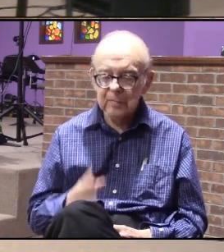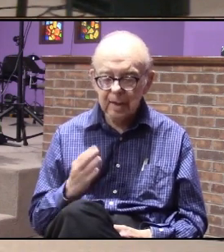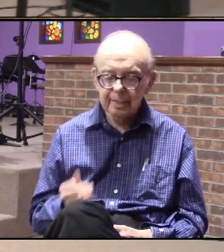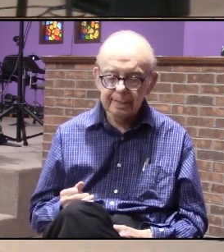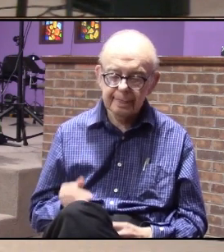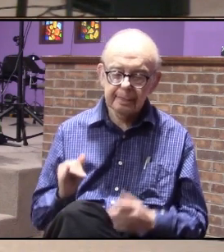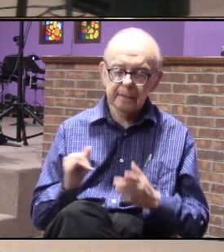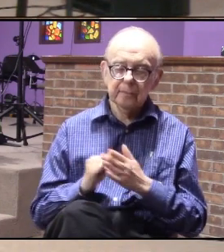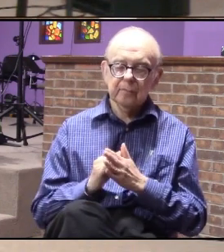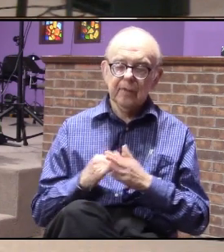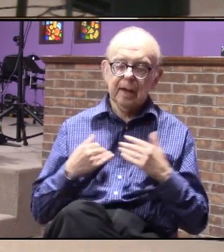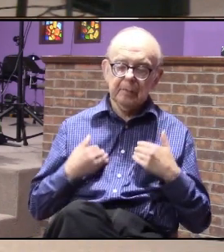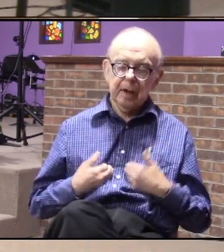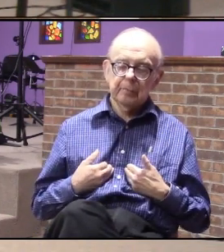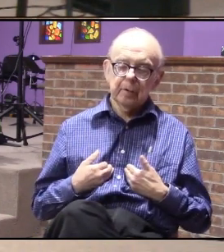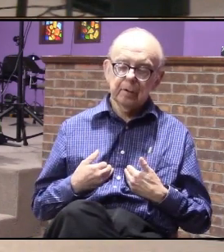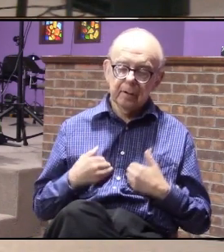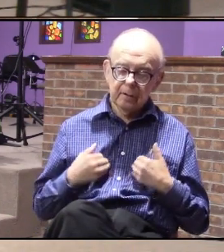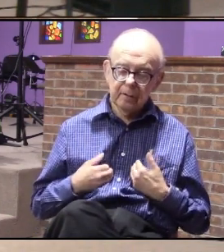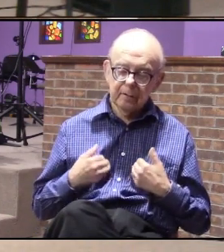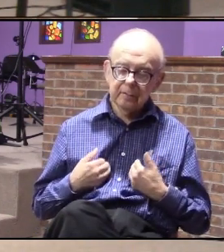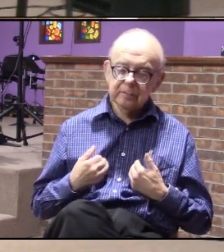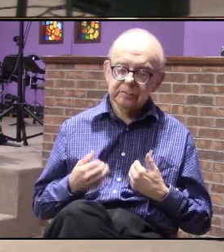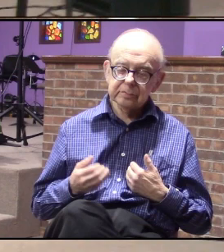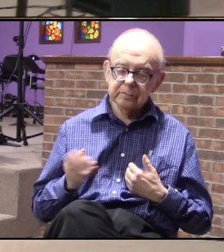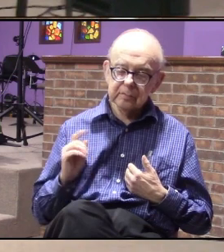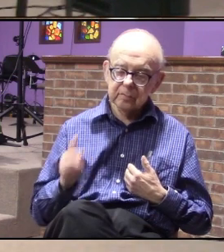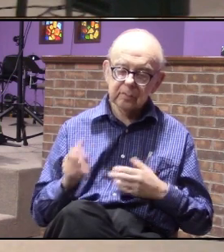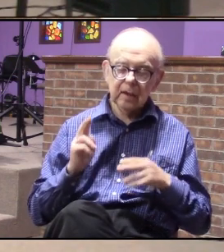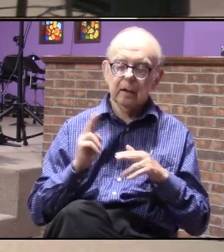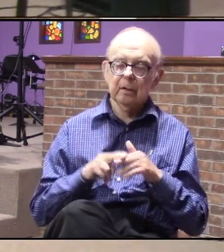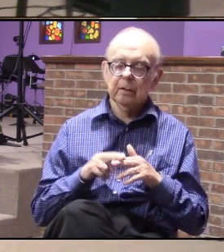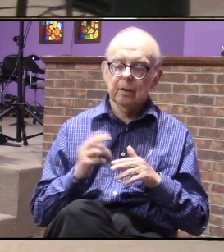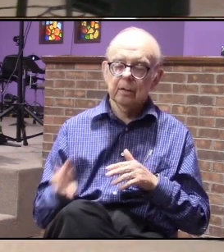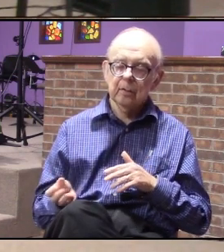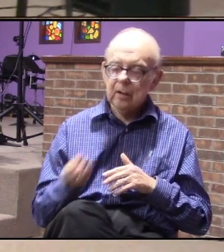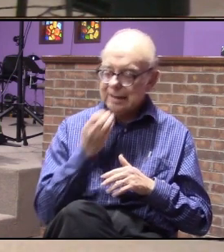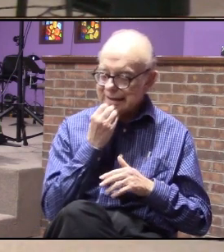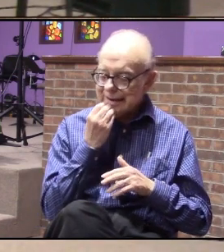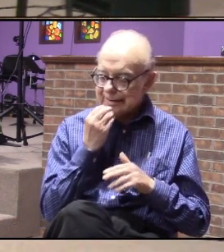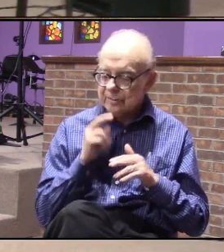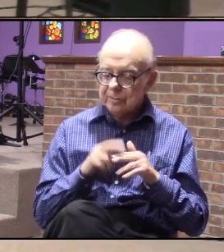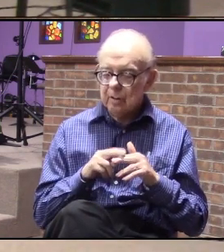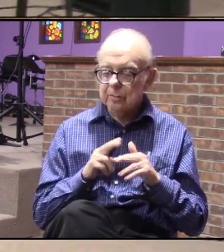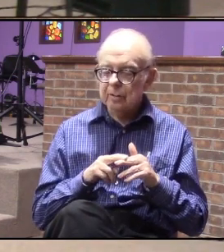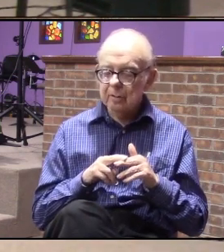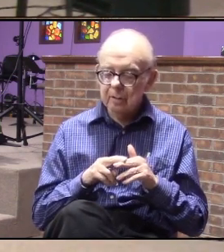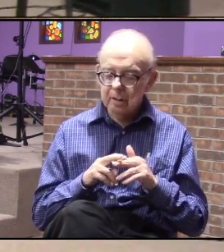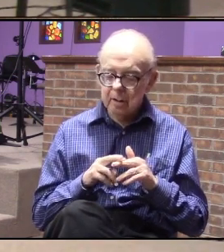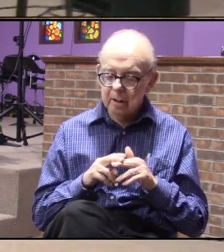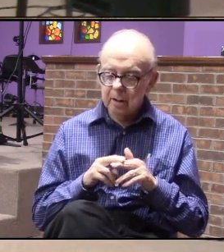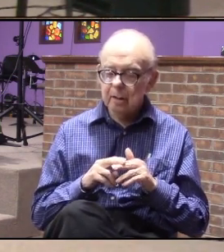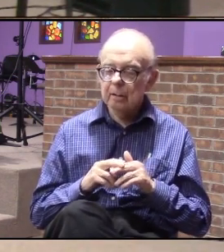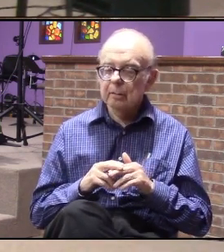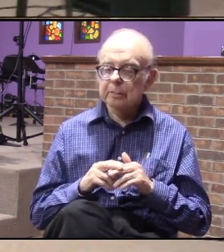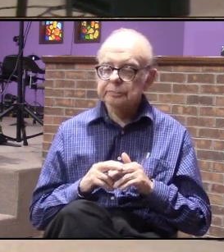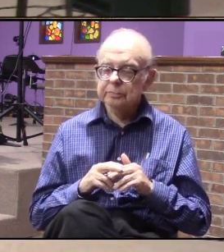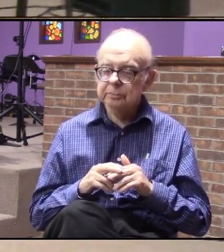Because that baboon will sit there and eat that salt